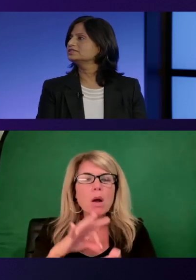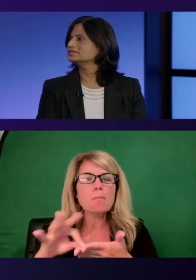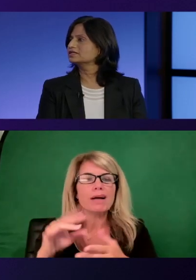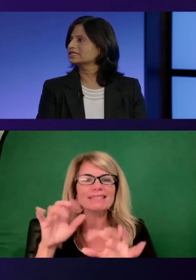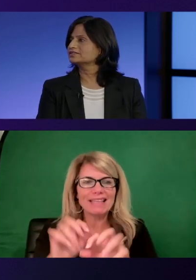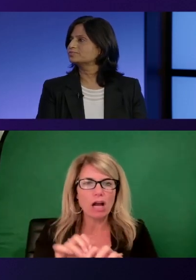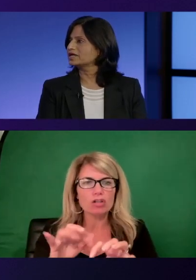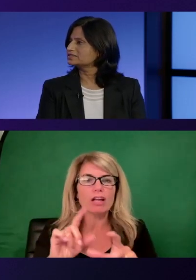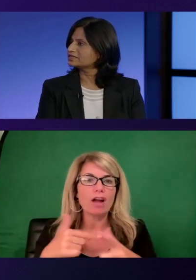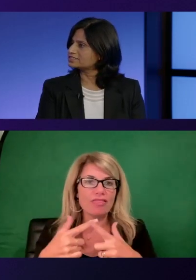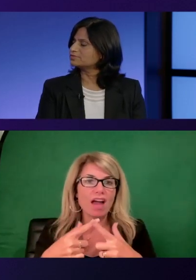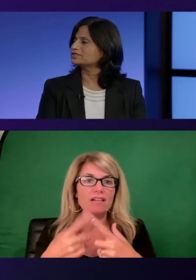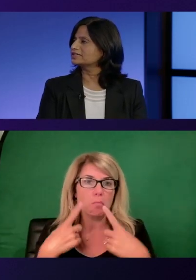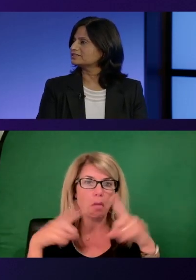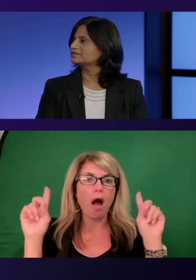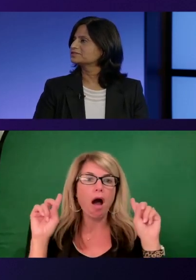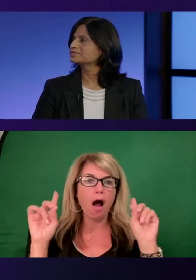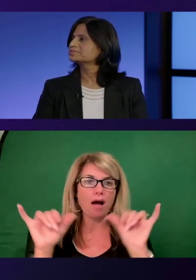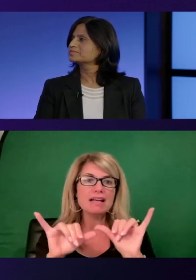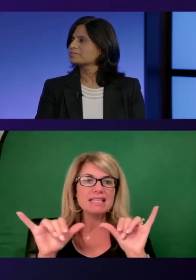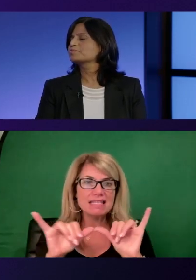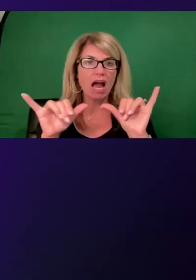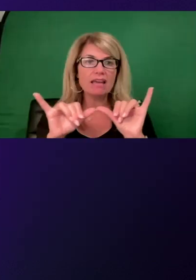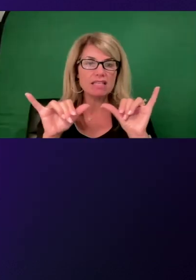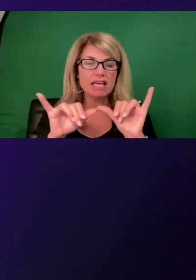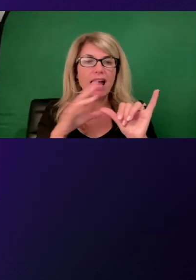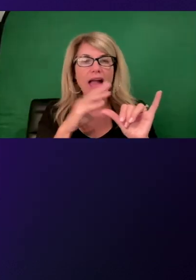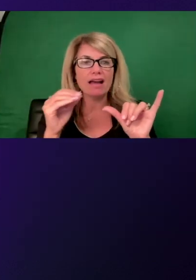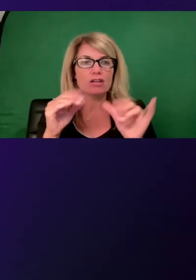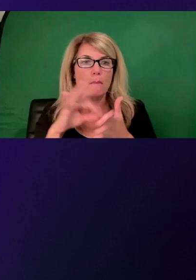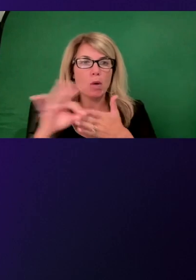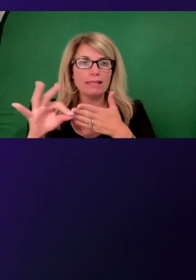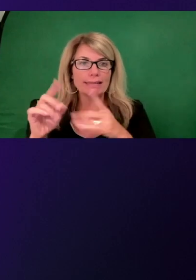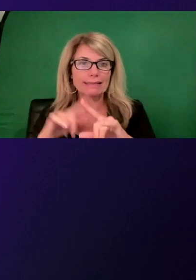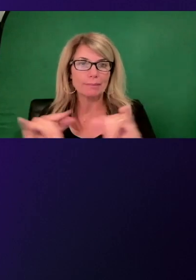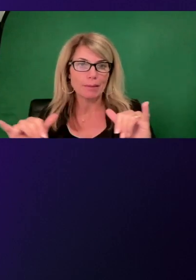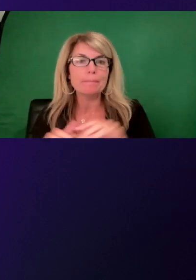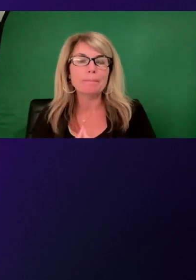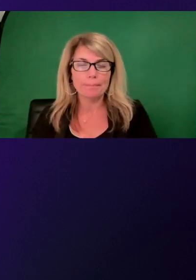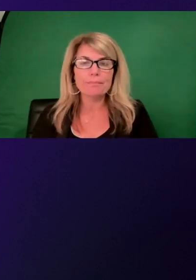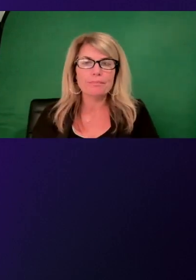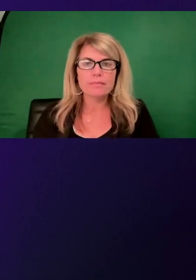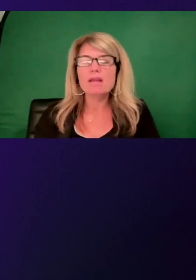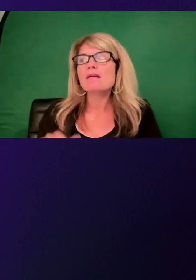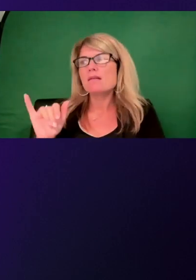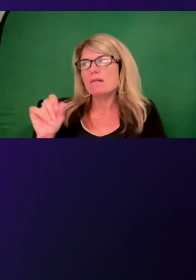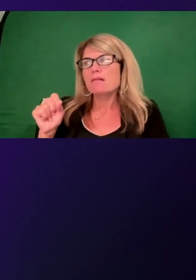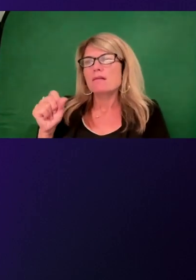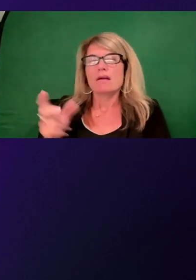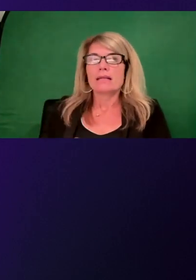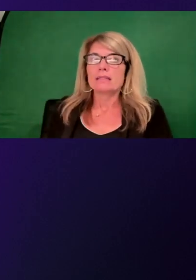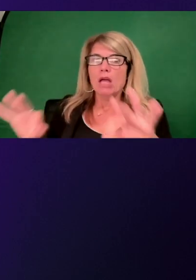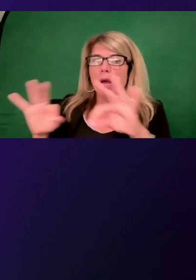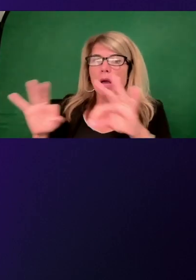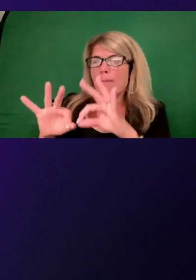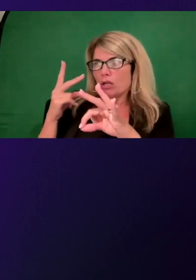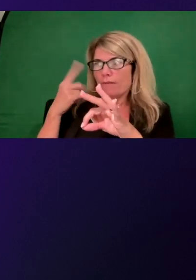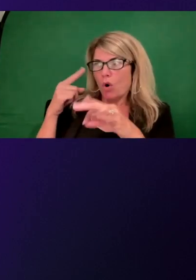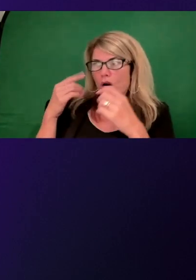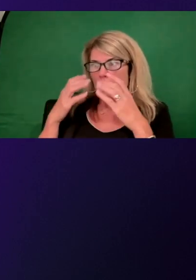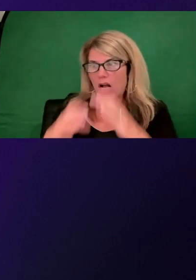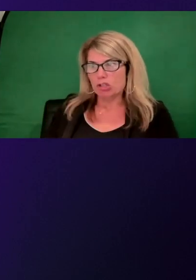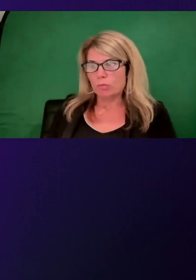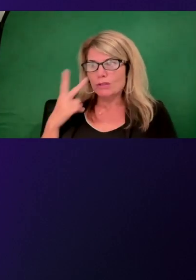solution and get the pricing estimate right there. Right, and then, I mean, it's important for customers to look at what is that total cost of ownership, or